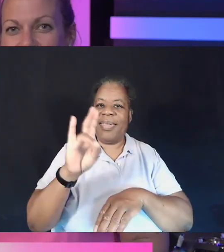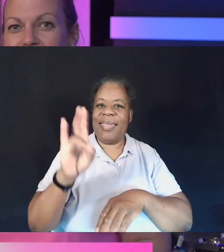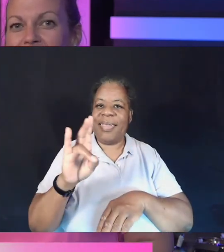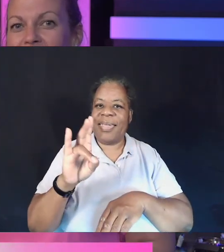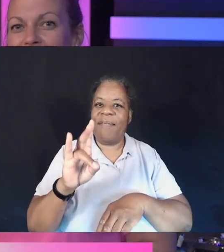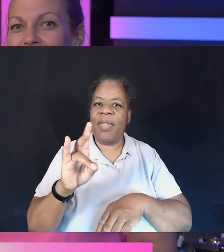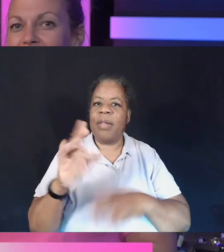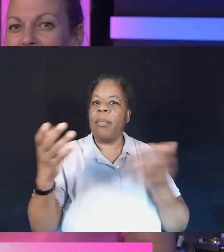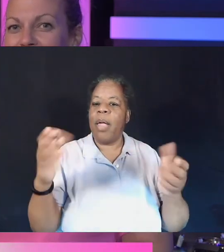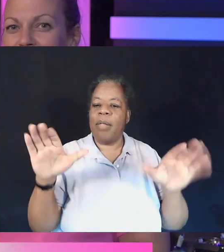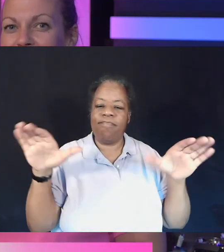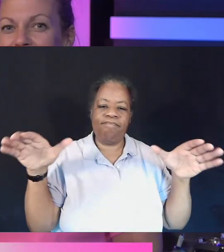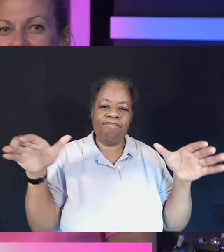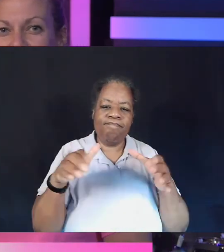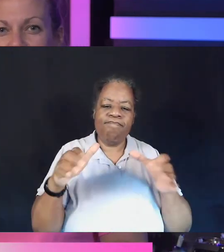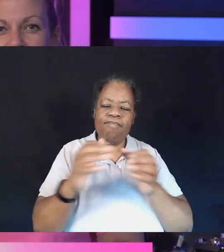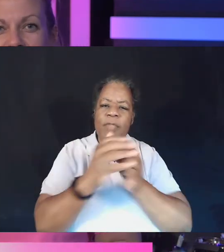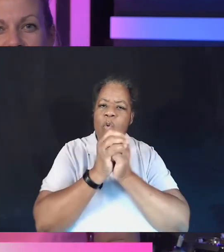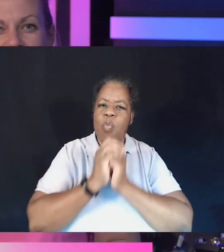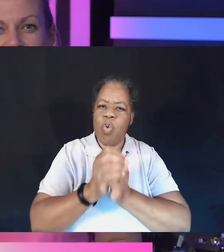event, please visit our website at